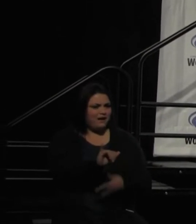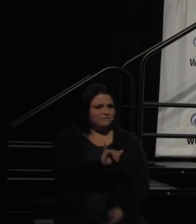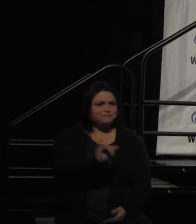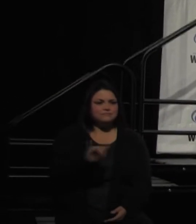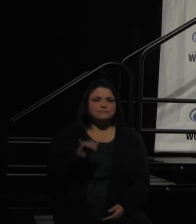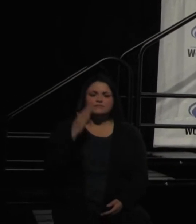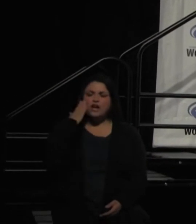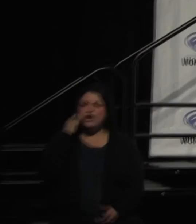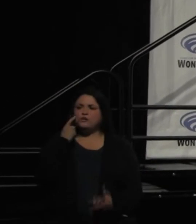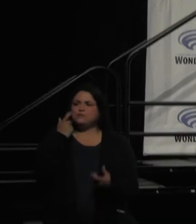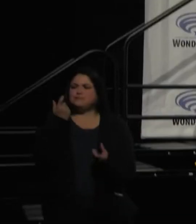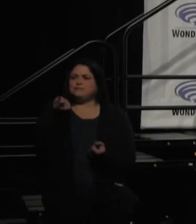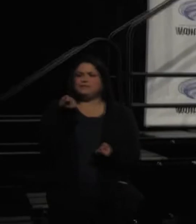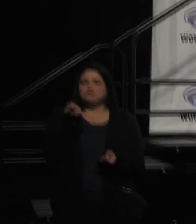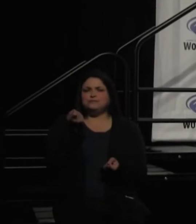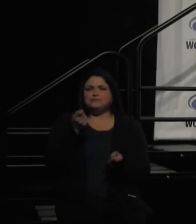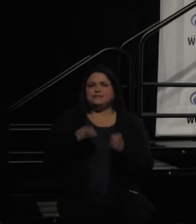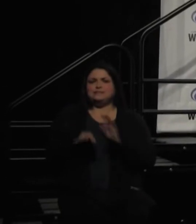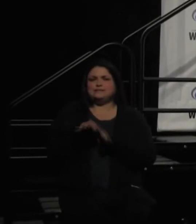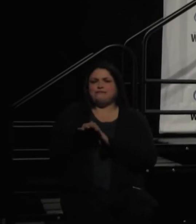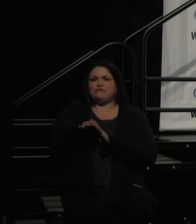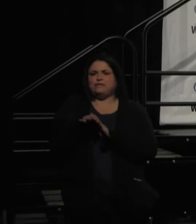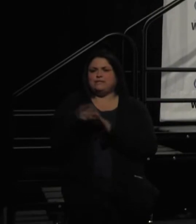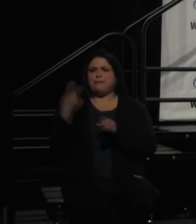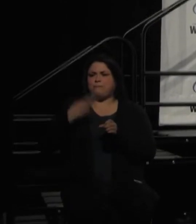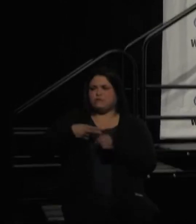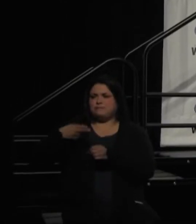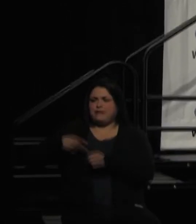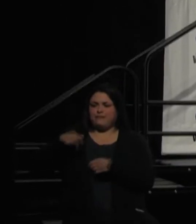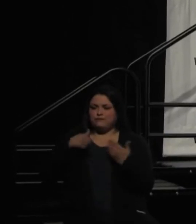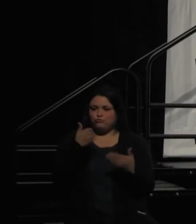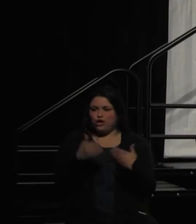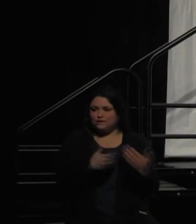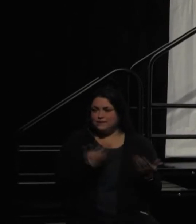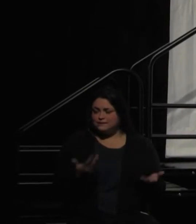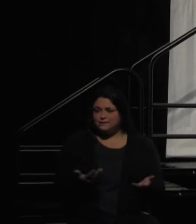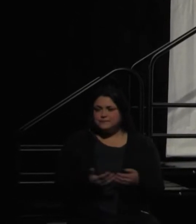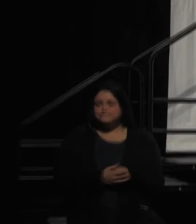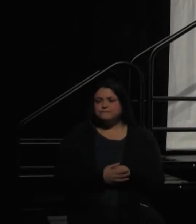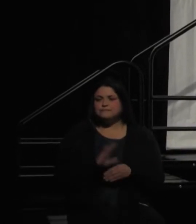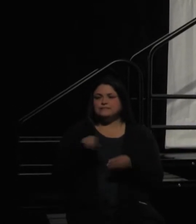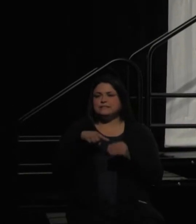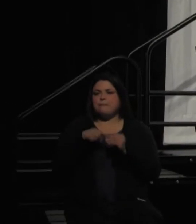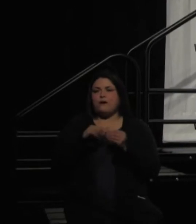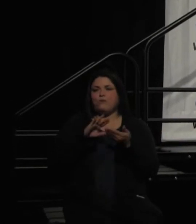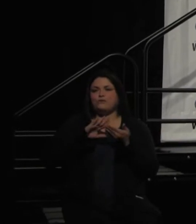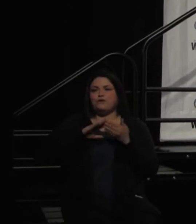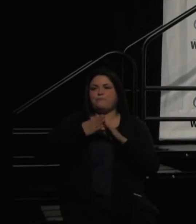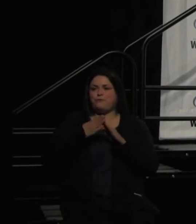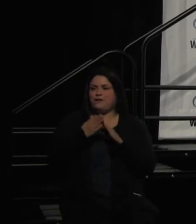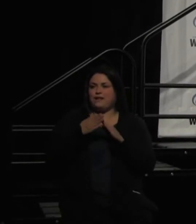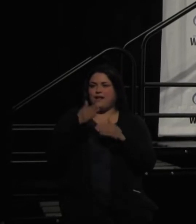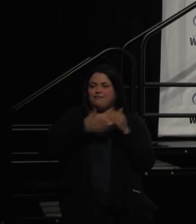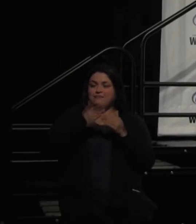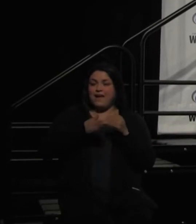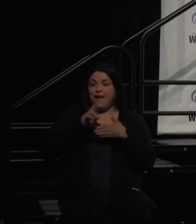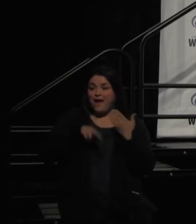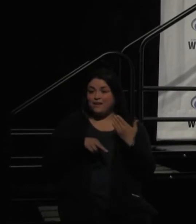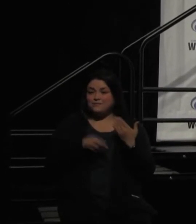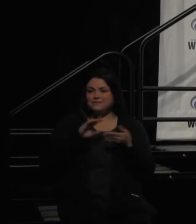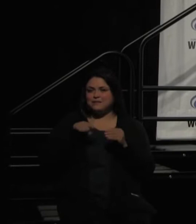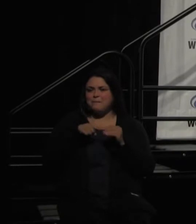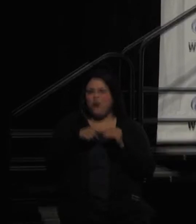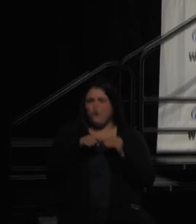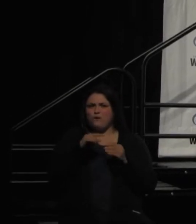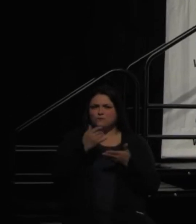was really interesting discovering and participating in this process was that it's about community at the end. It's kind of about